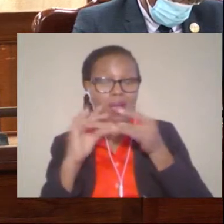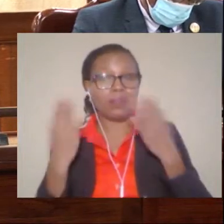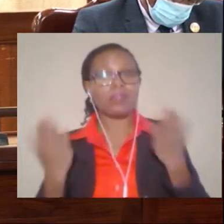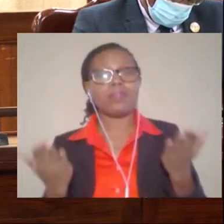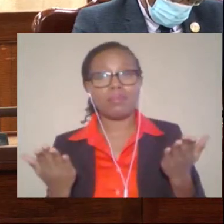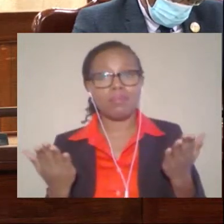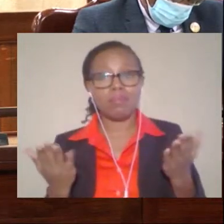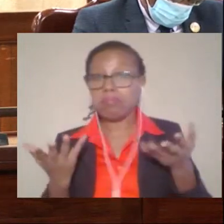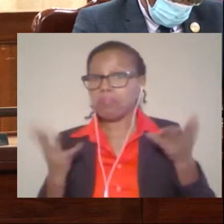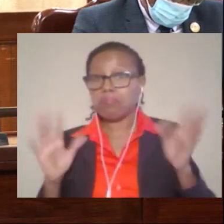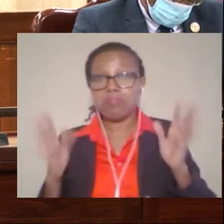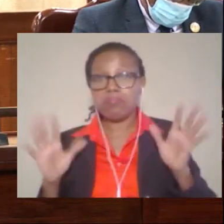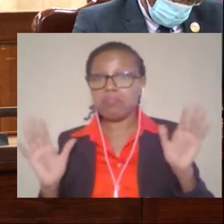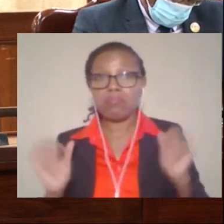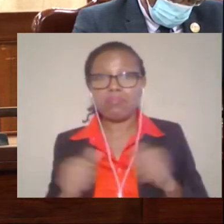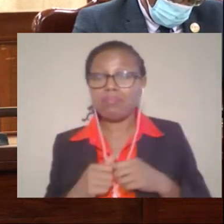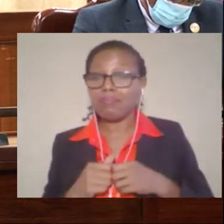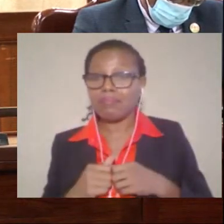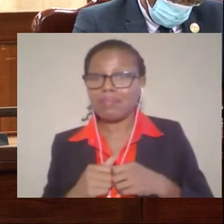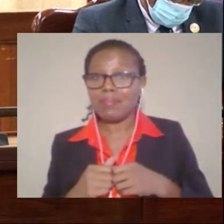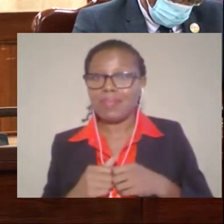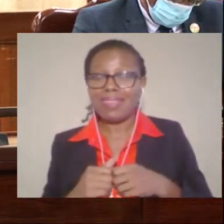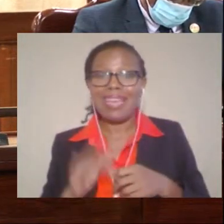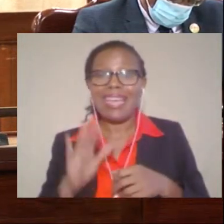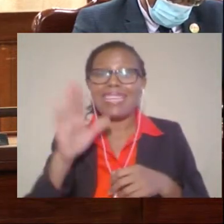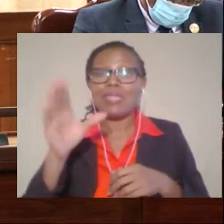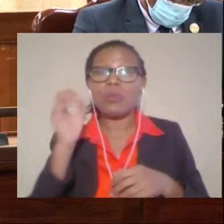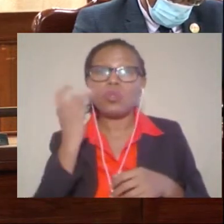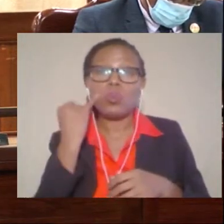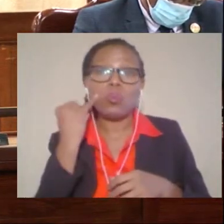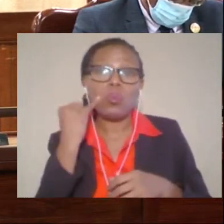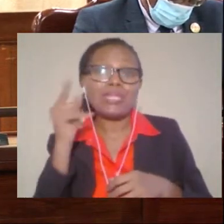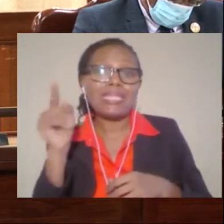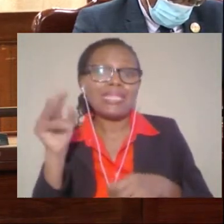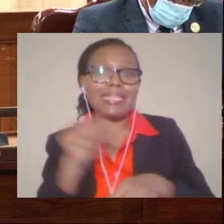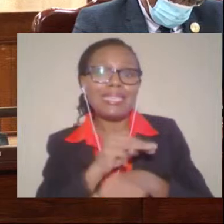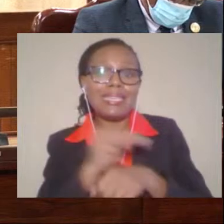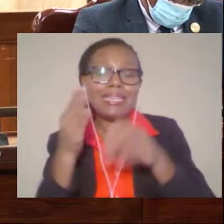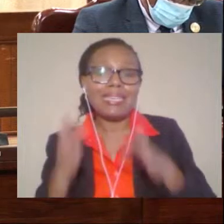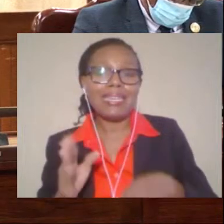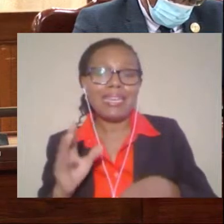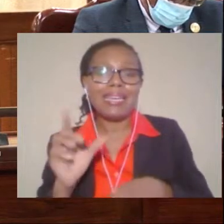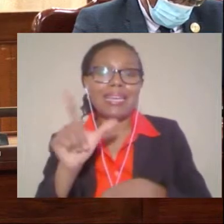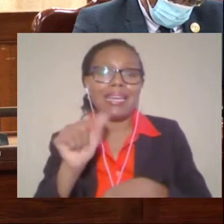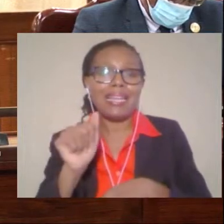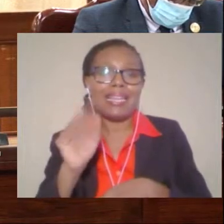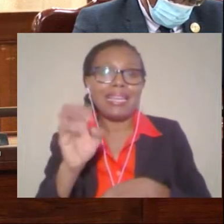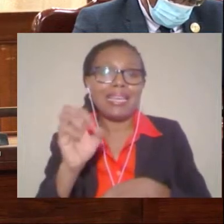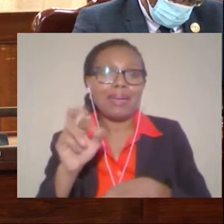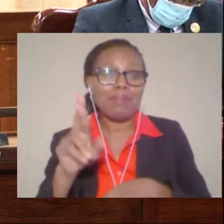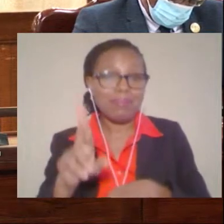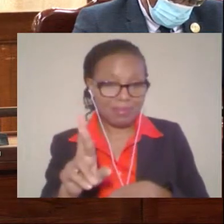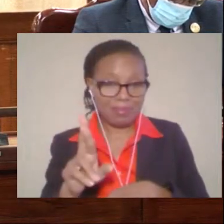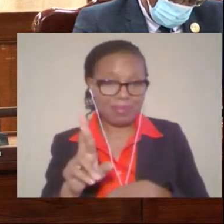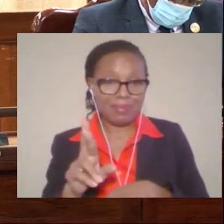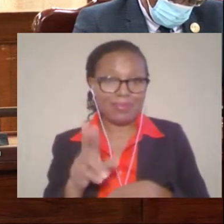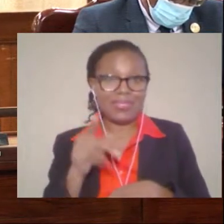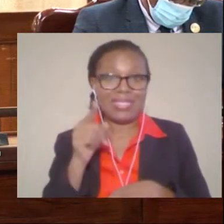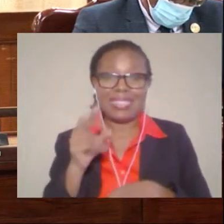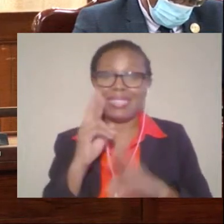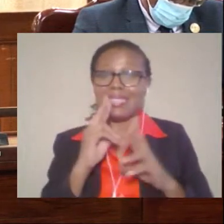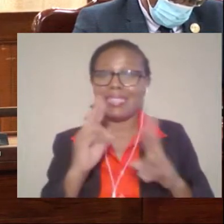And were he Minister of Labor, he, the Honorable Member St. James Central, would never come to this